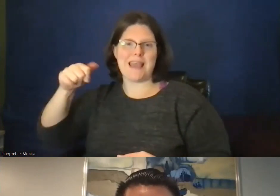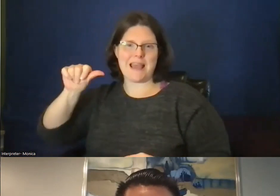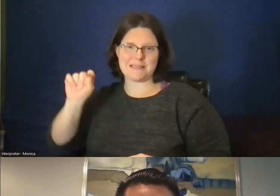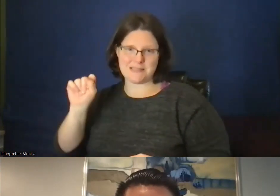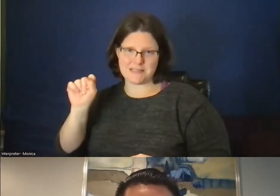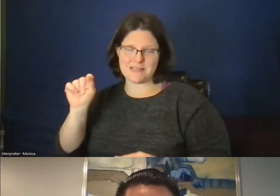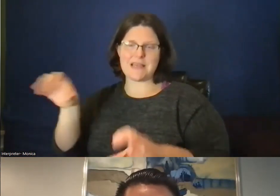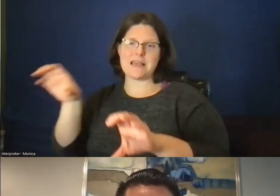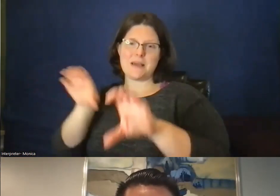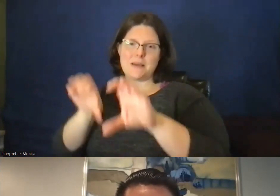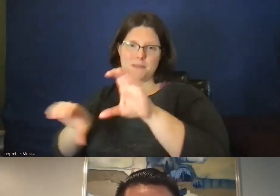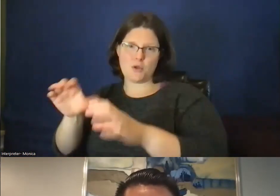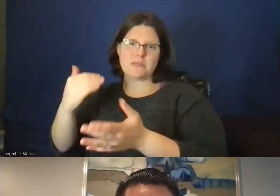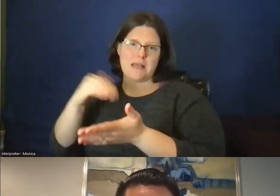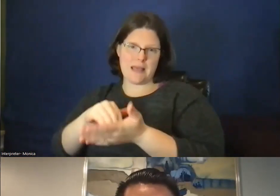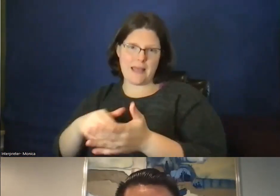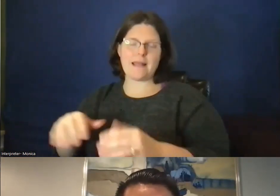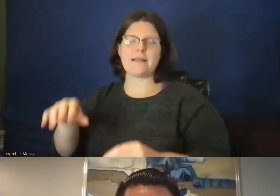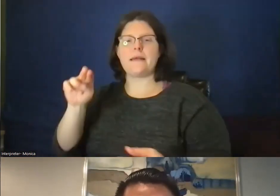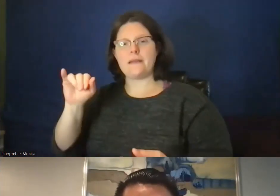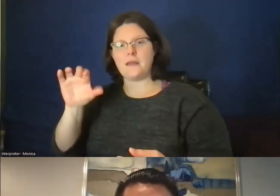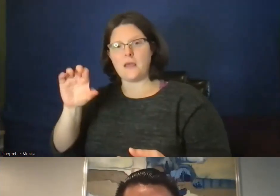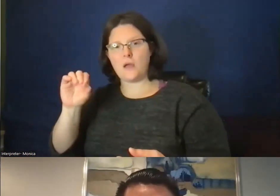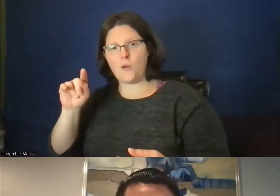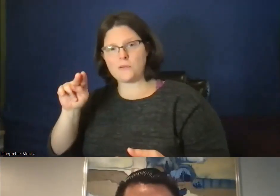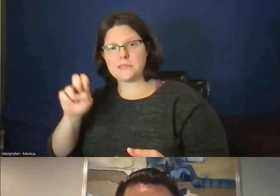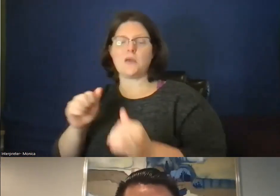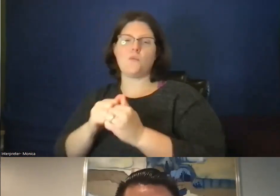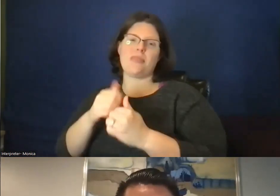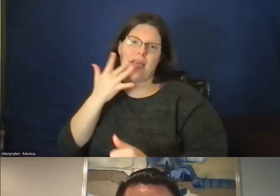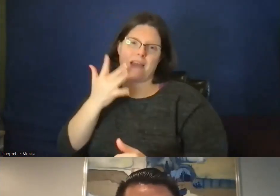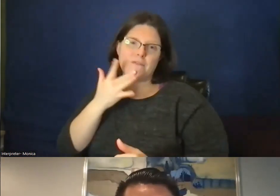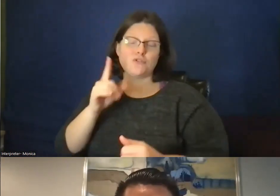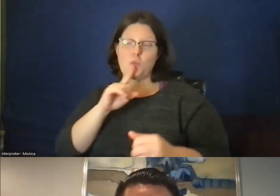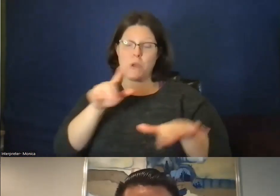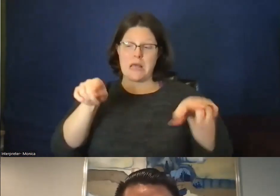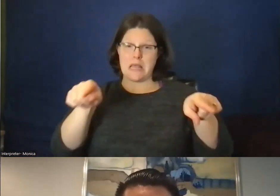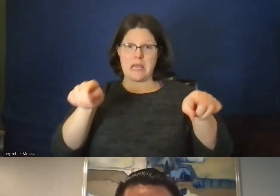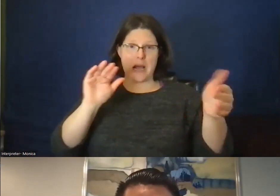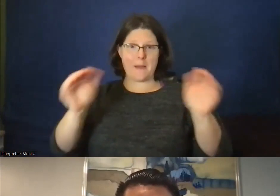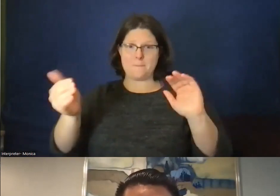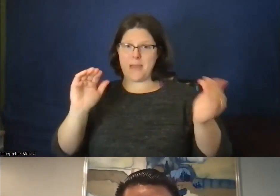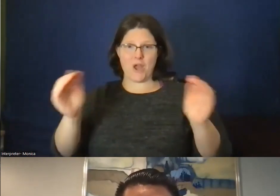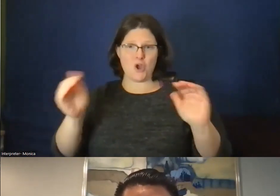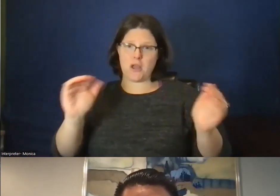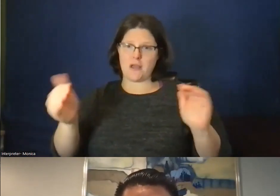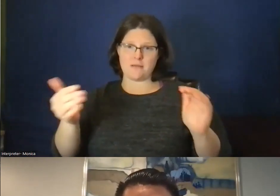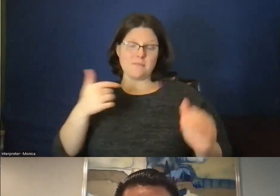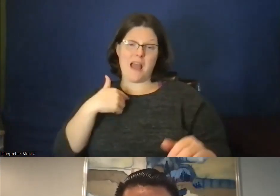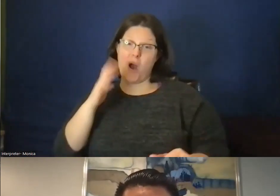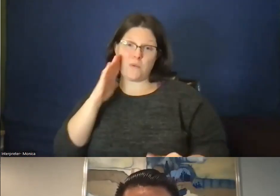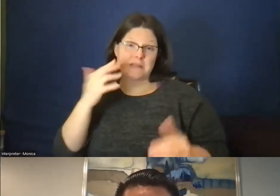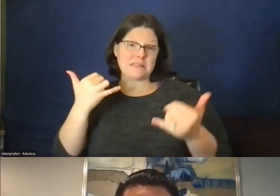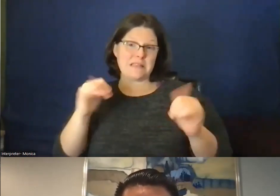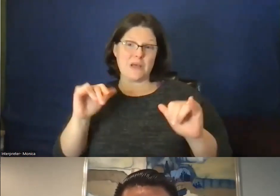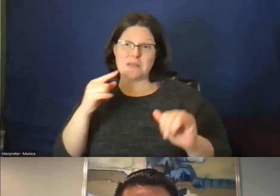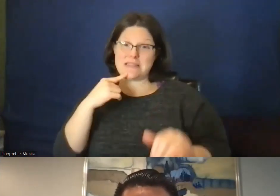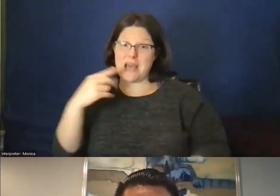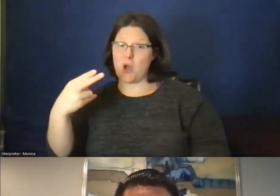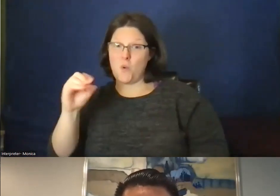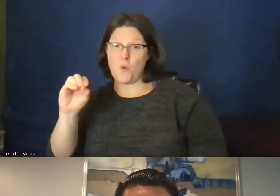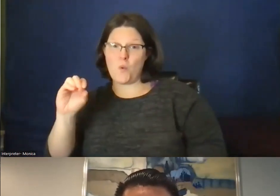again, nicotine and flavors. So the comparative study, I would say hookah is